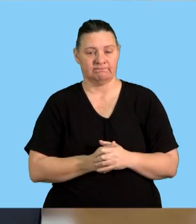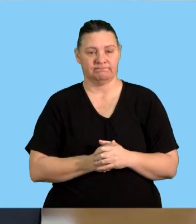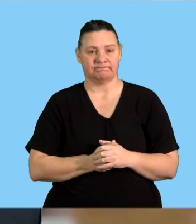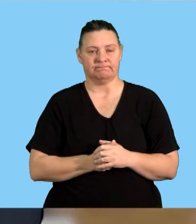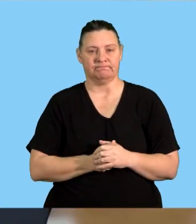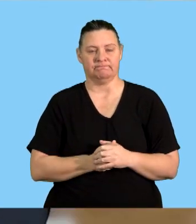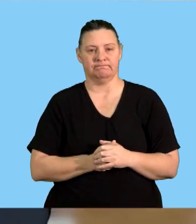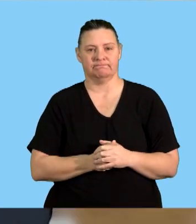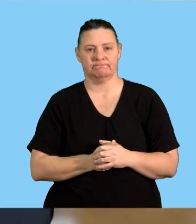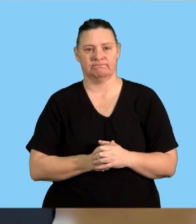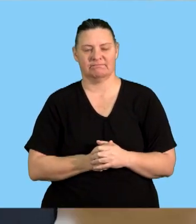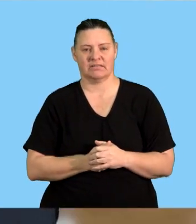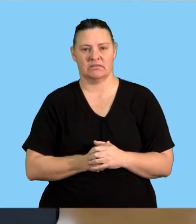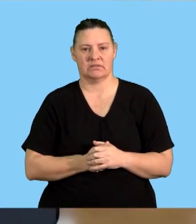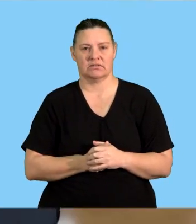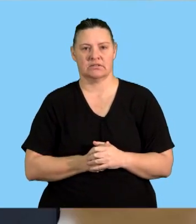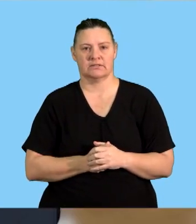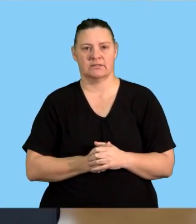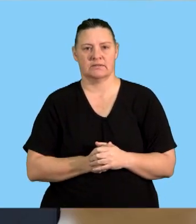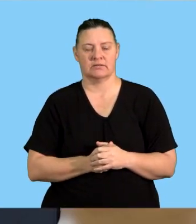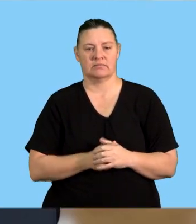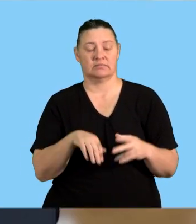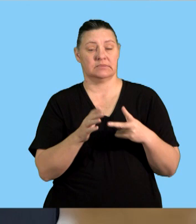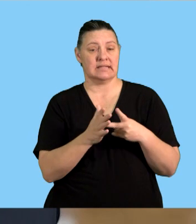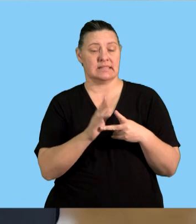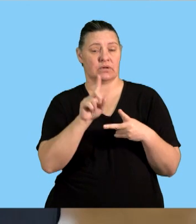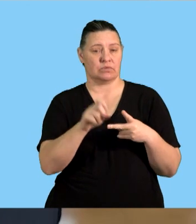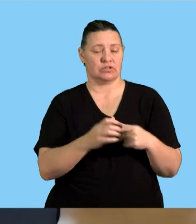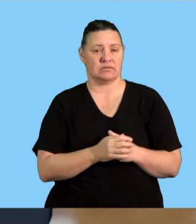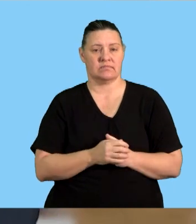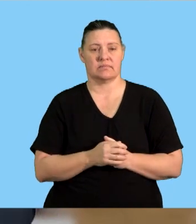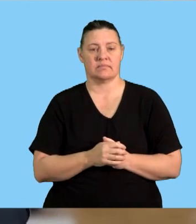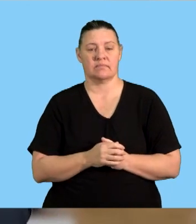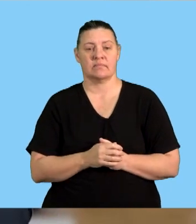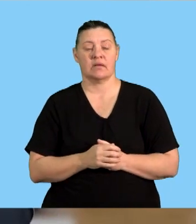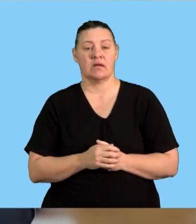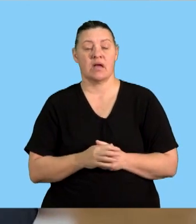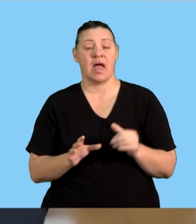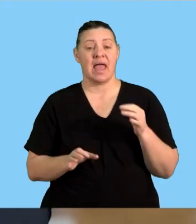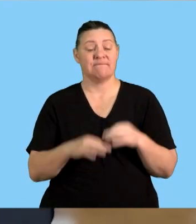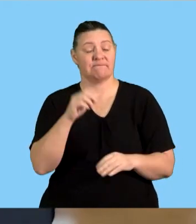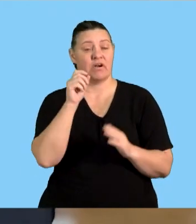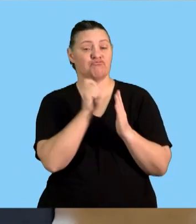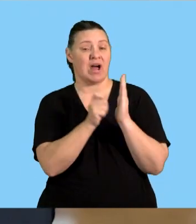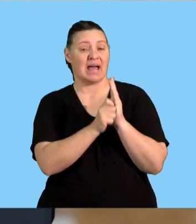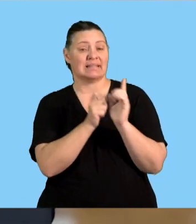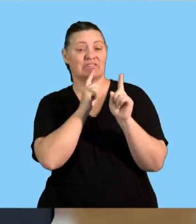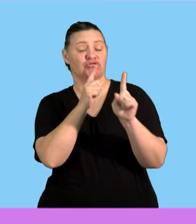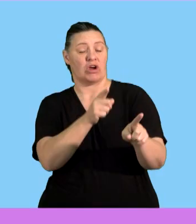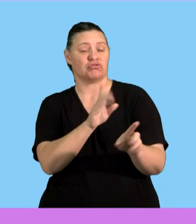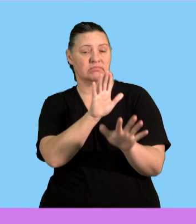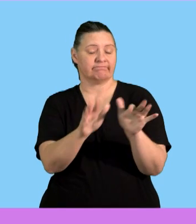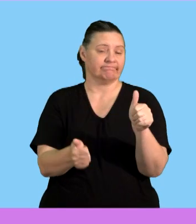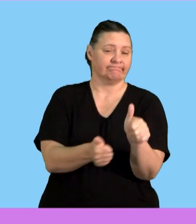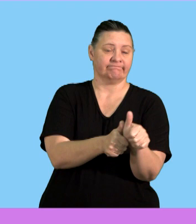of you. Okay, let's look at our next question. So question B, it says, if written